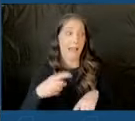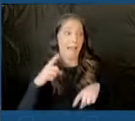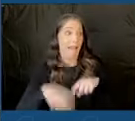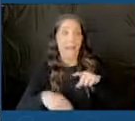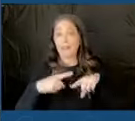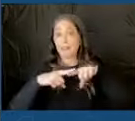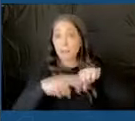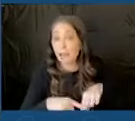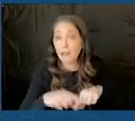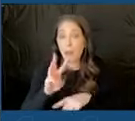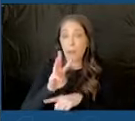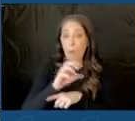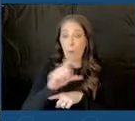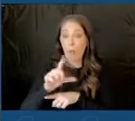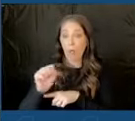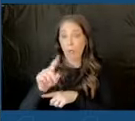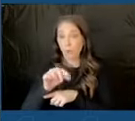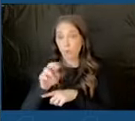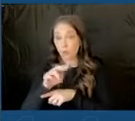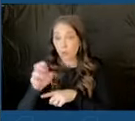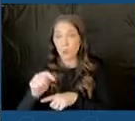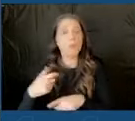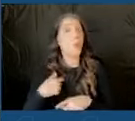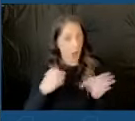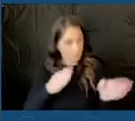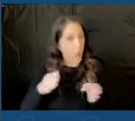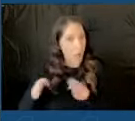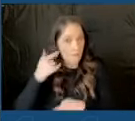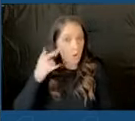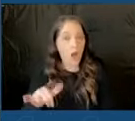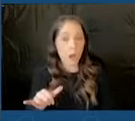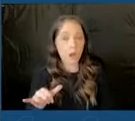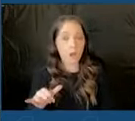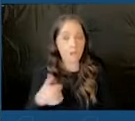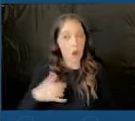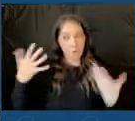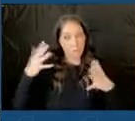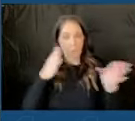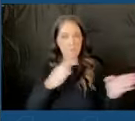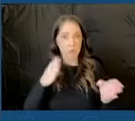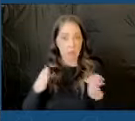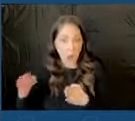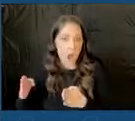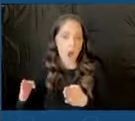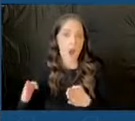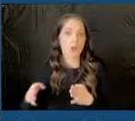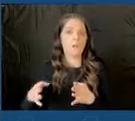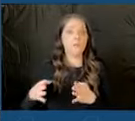and the revenues that we had. So I planned for that. Just so everybody knows, we planned for that, we prepared for it, and we took